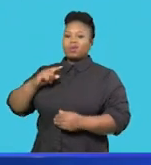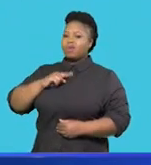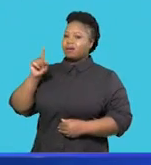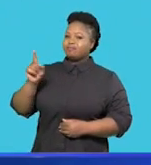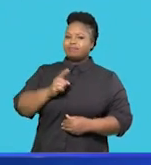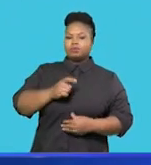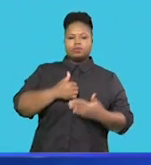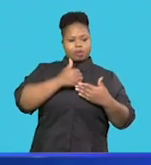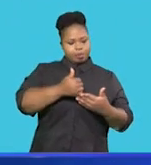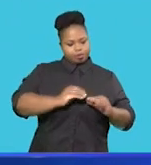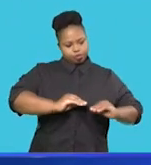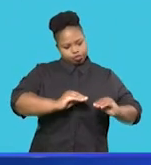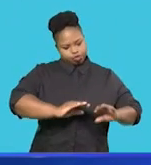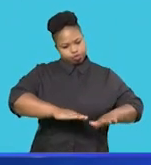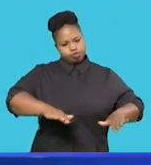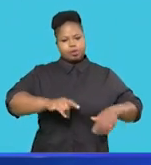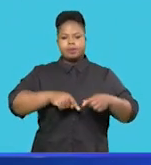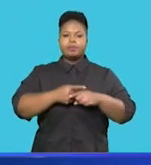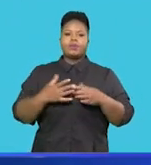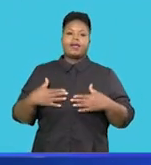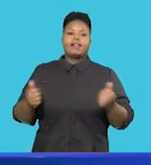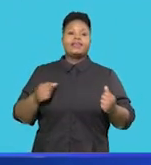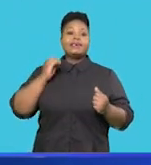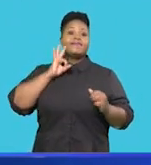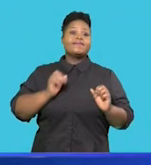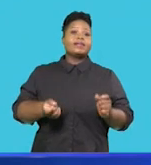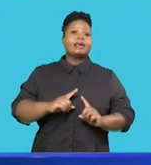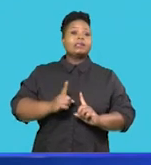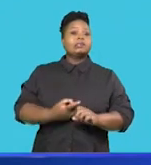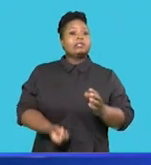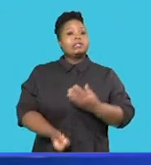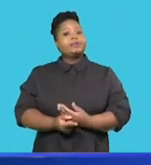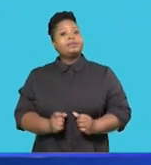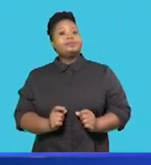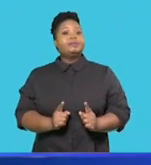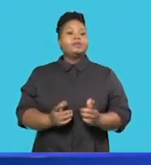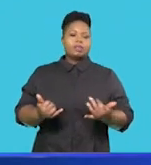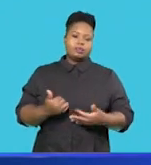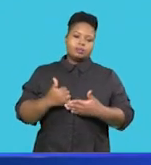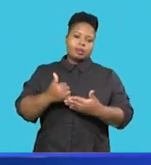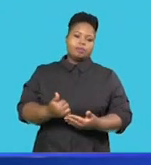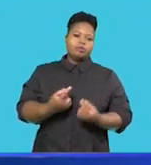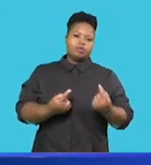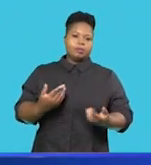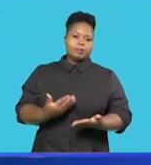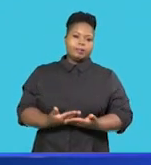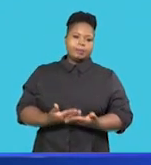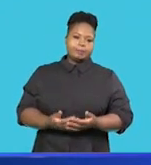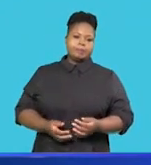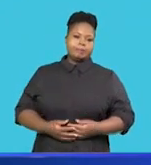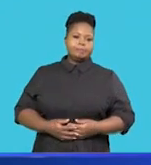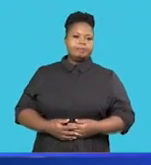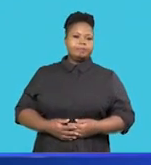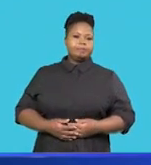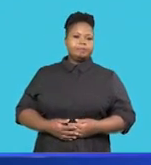ho natlafatsa baithuti ka tsebo le boiphihlelo ketsahalong tsa tshwanyetso. Nehelo ena e ne e aga le ho yona diphuthelwana tsa disebediswa